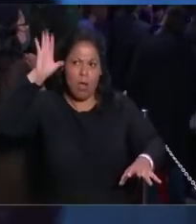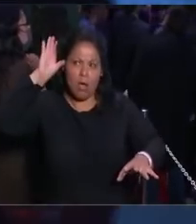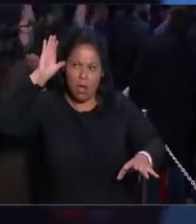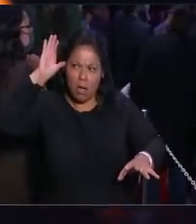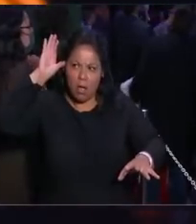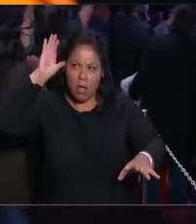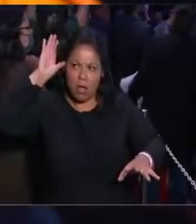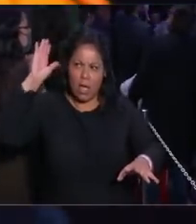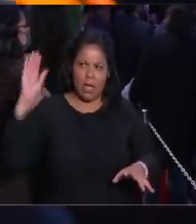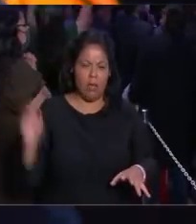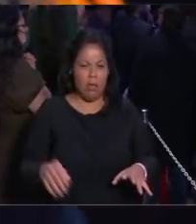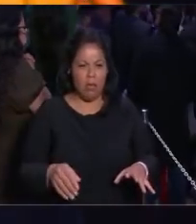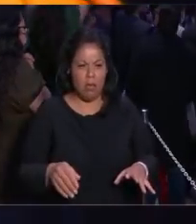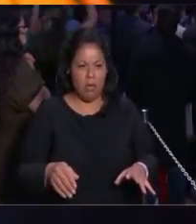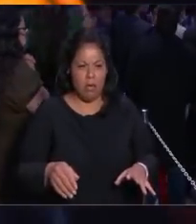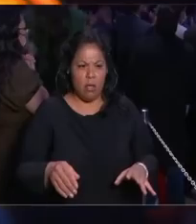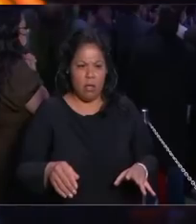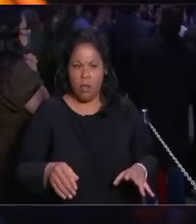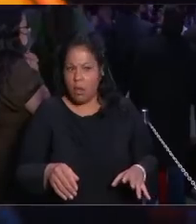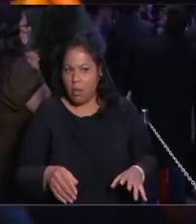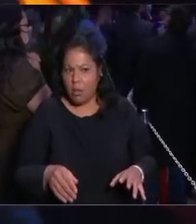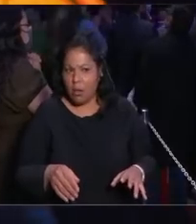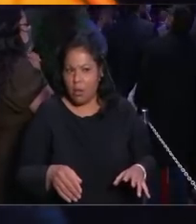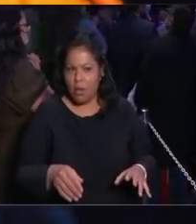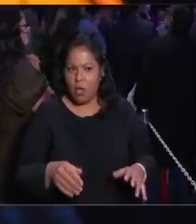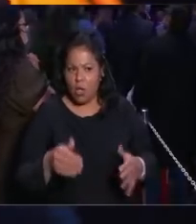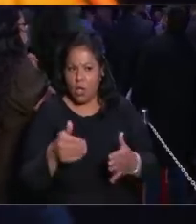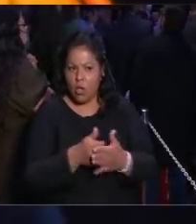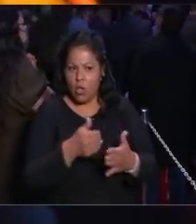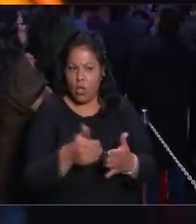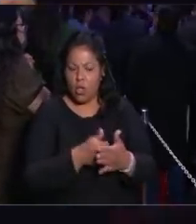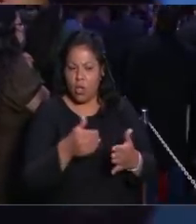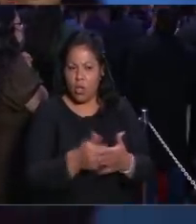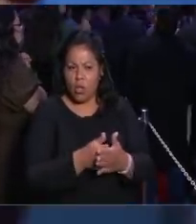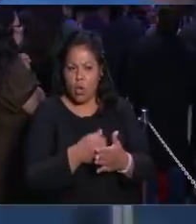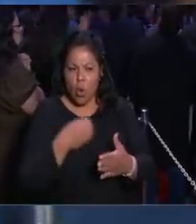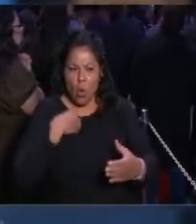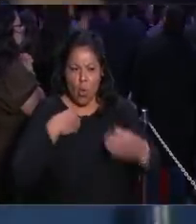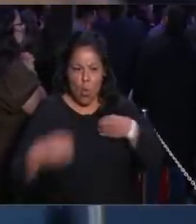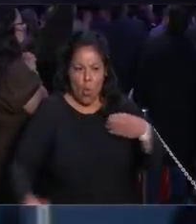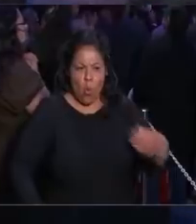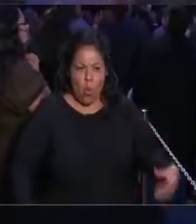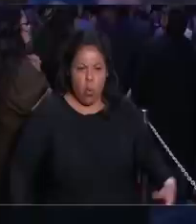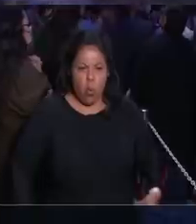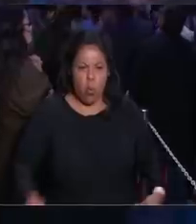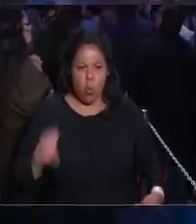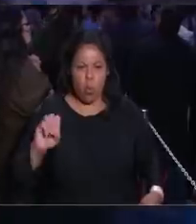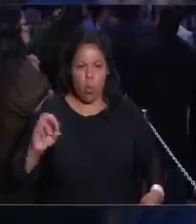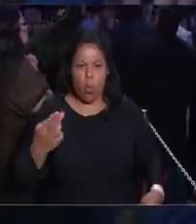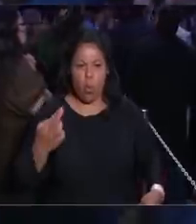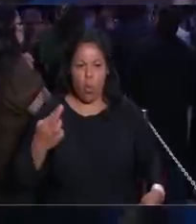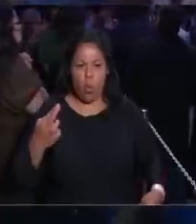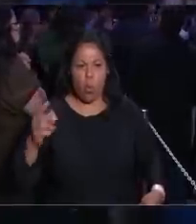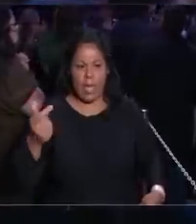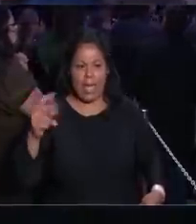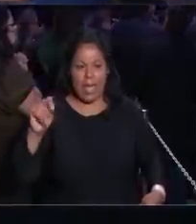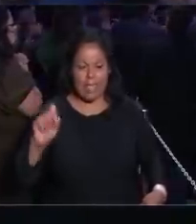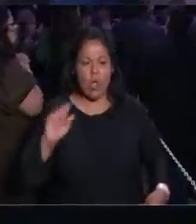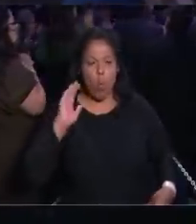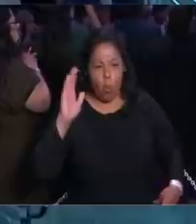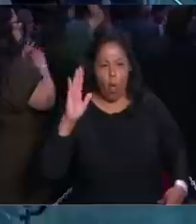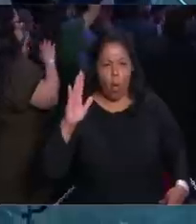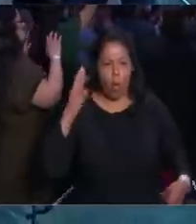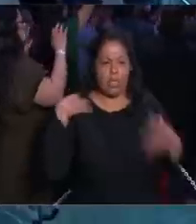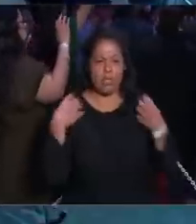Oídos van a ser abiertos. New organs are going to be formed. Órganos van a ser formados. Somebody's